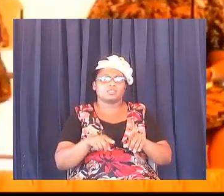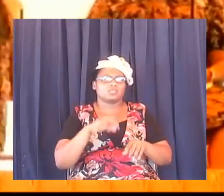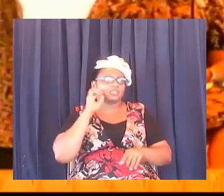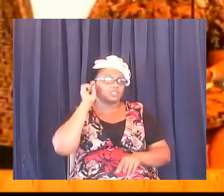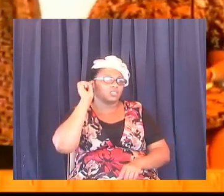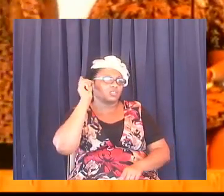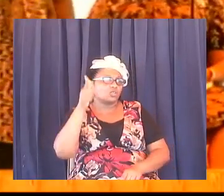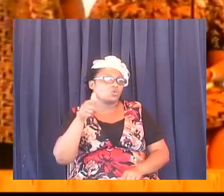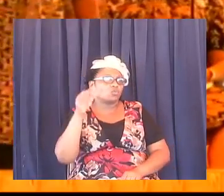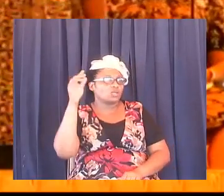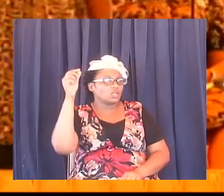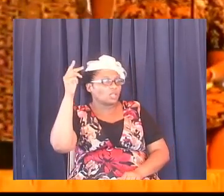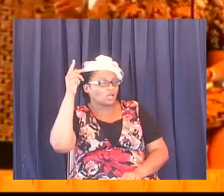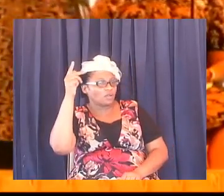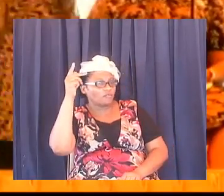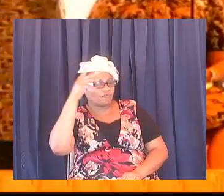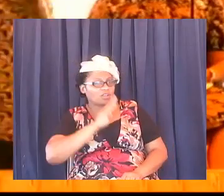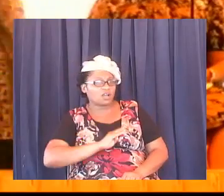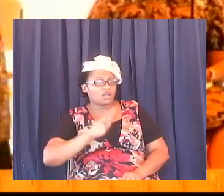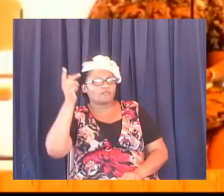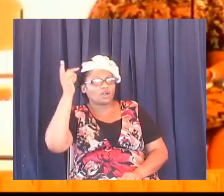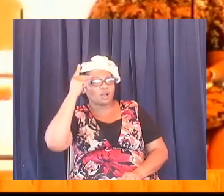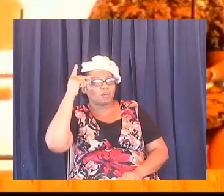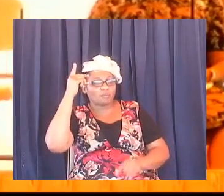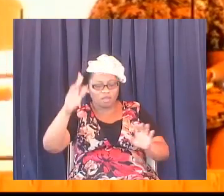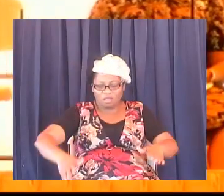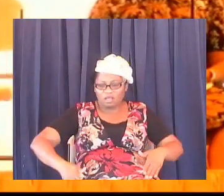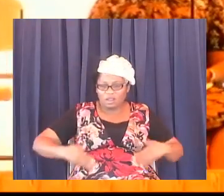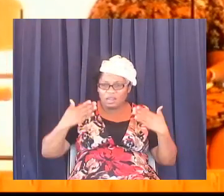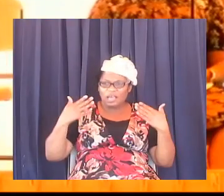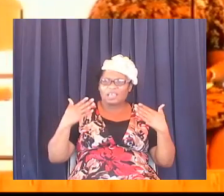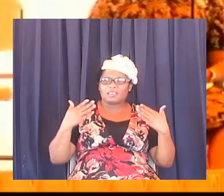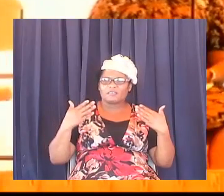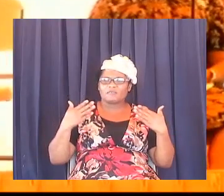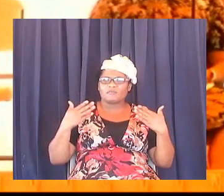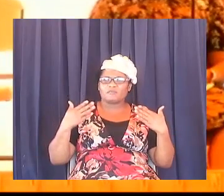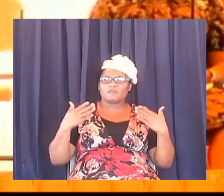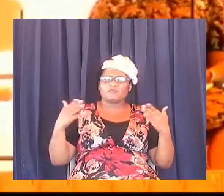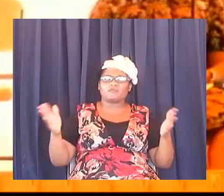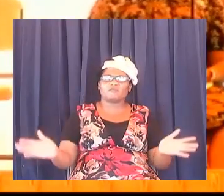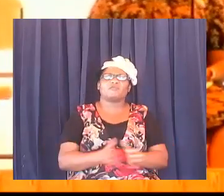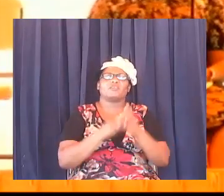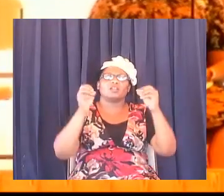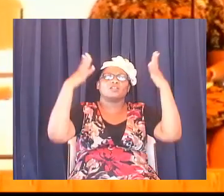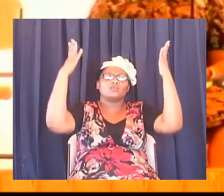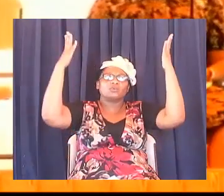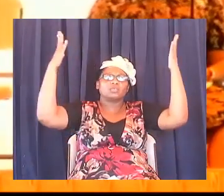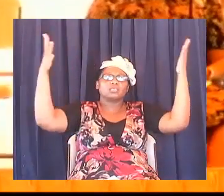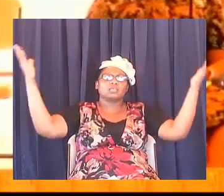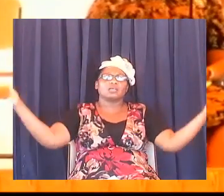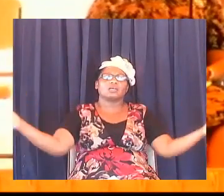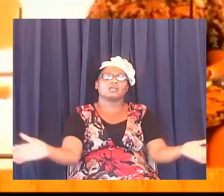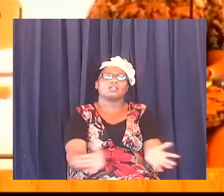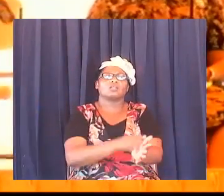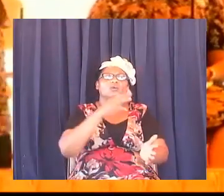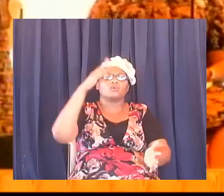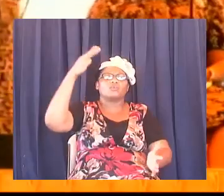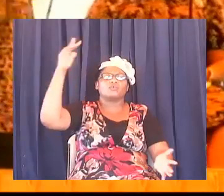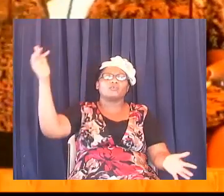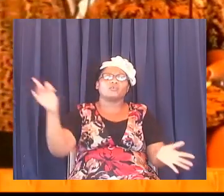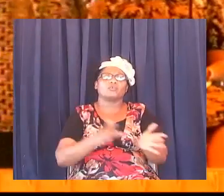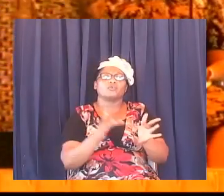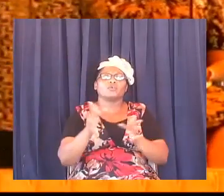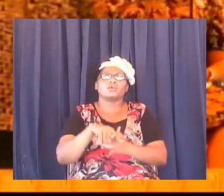life. Hallelujah. Praise God. Hallelujah. Glory, Jesus. You